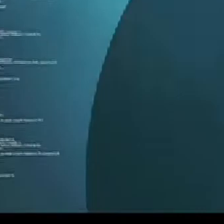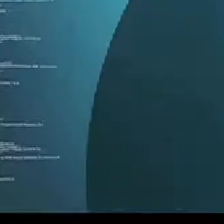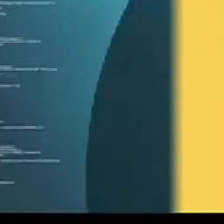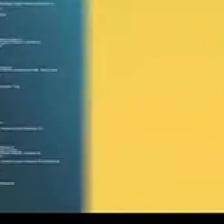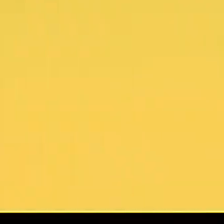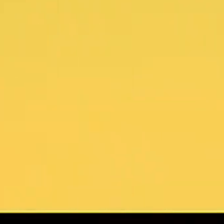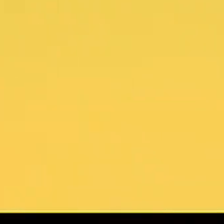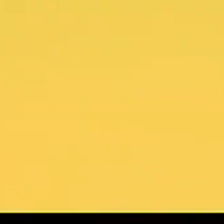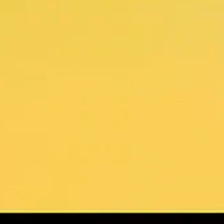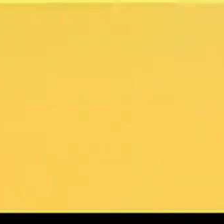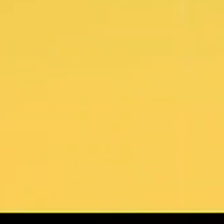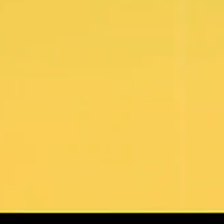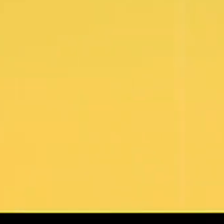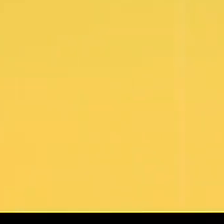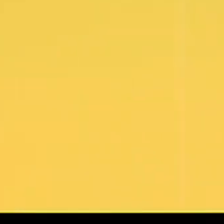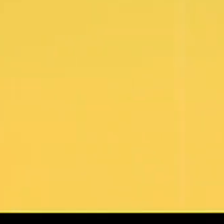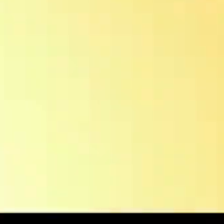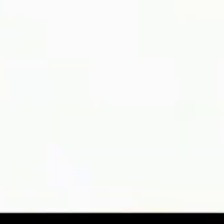Now in HD.